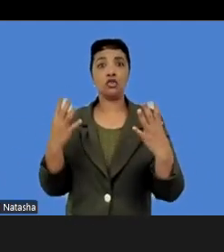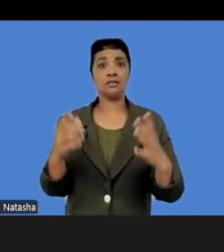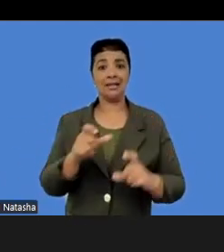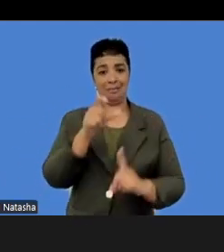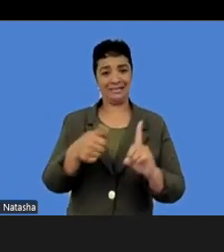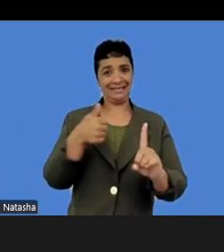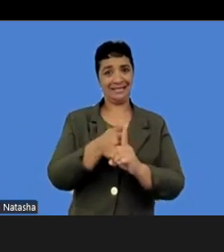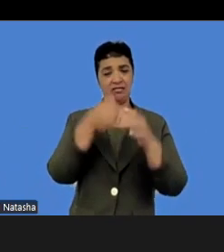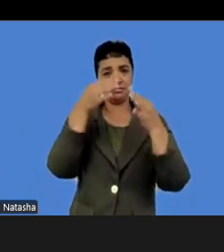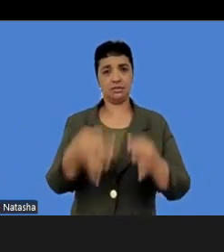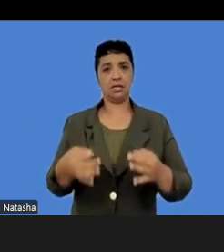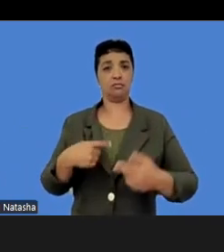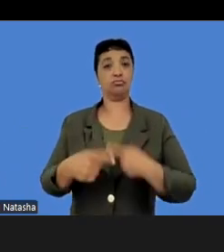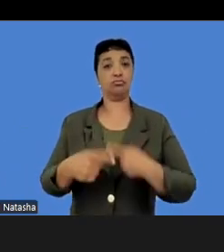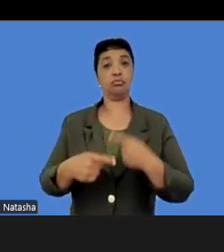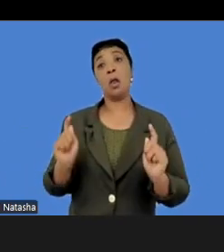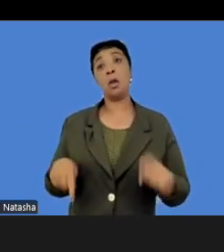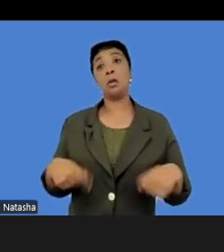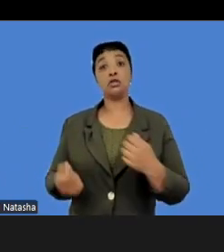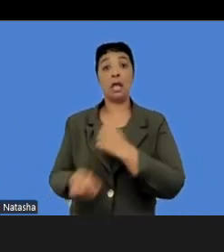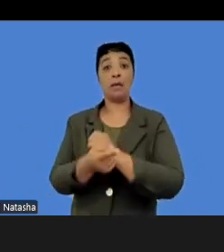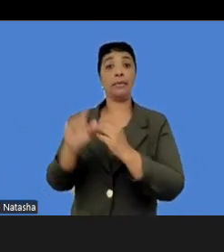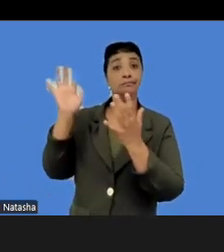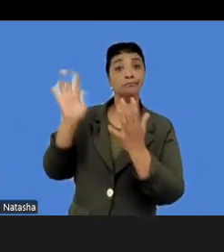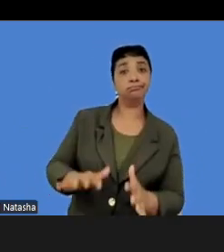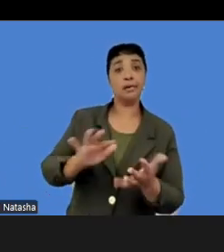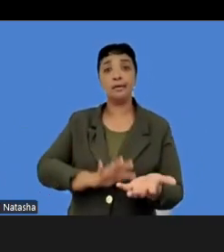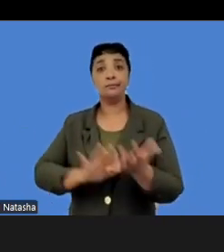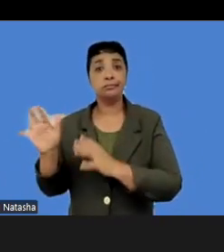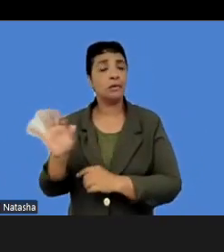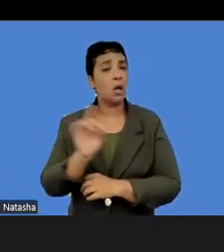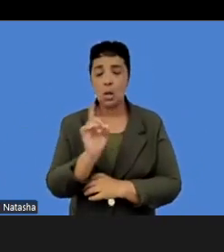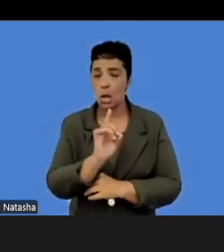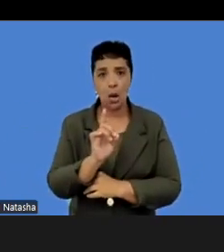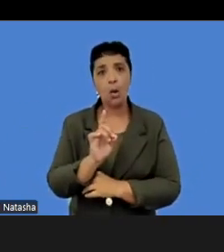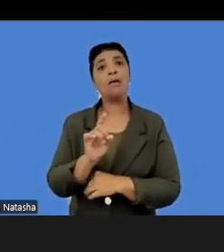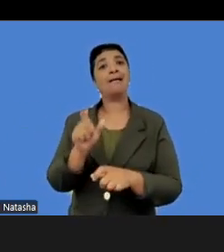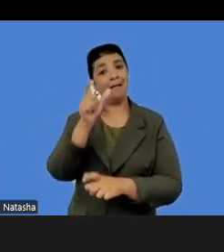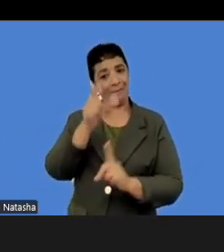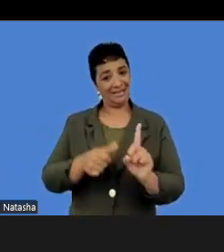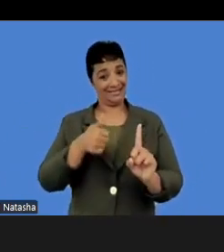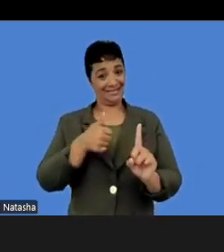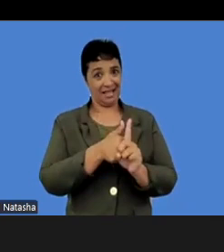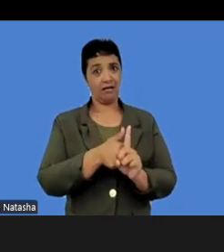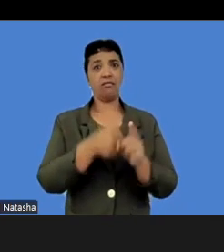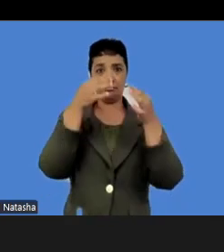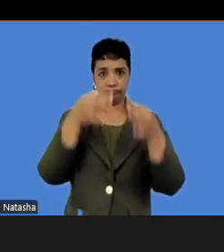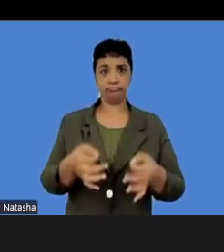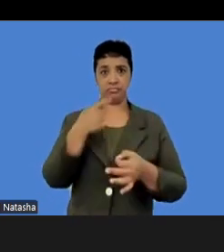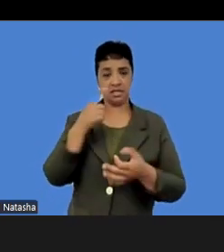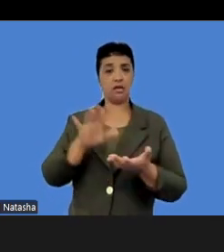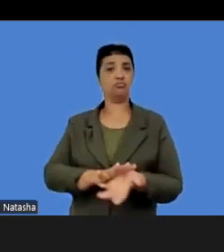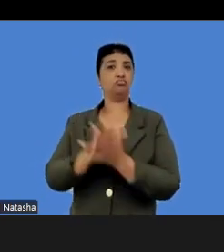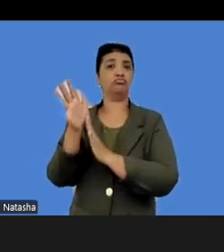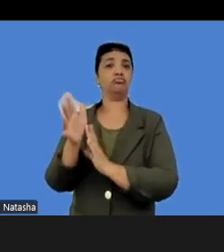wasn't a natural emergency that required deinstitutionalization, but it was a self-inflicted emergency